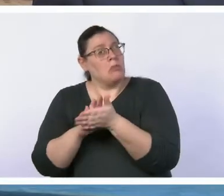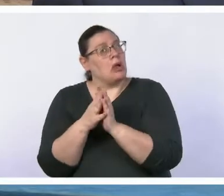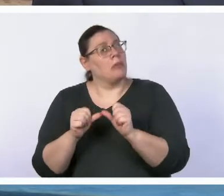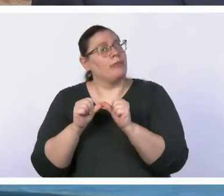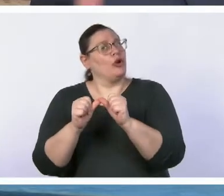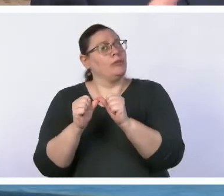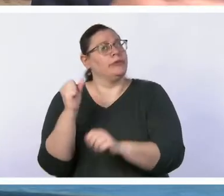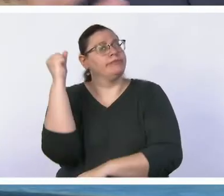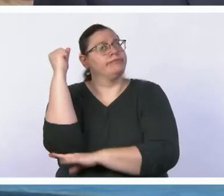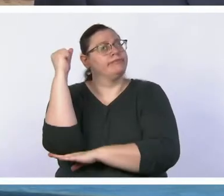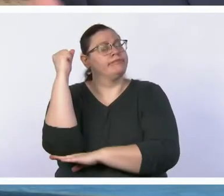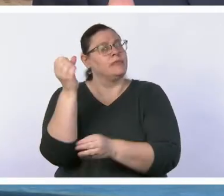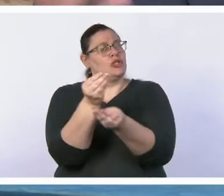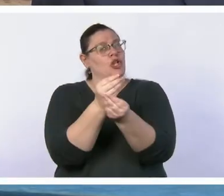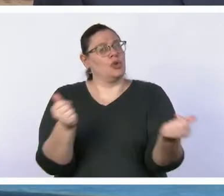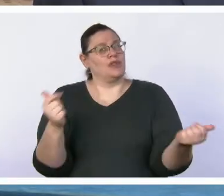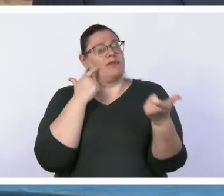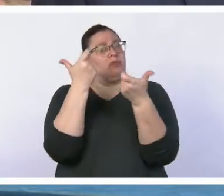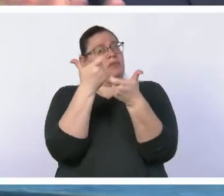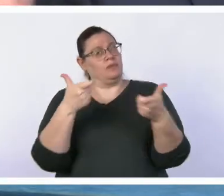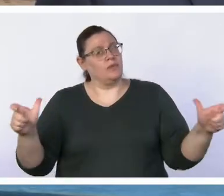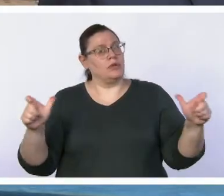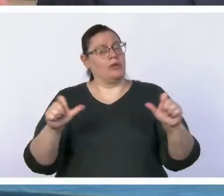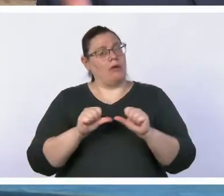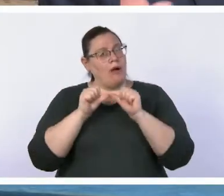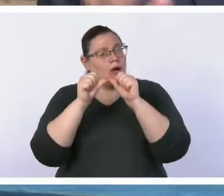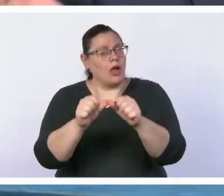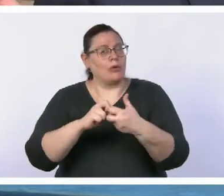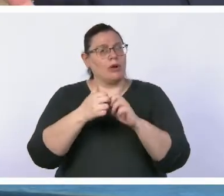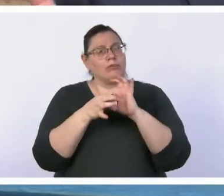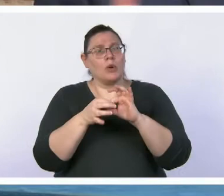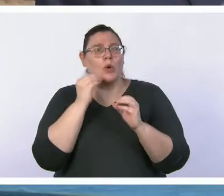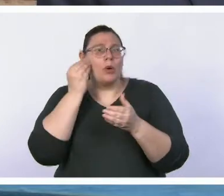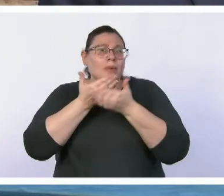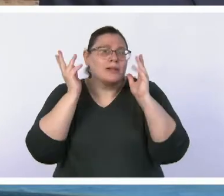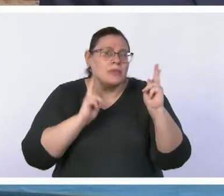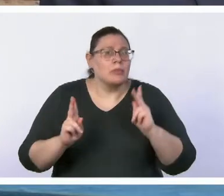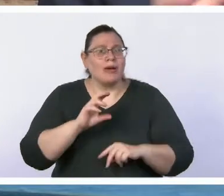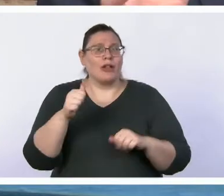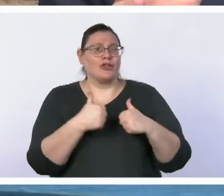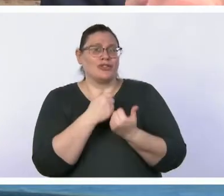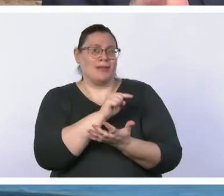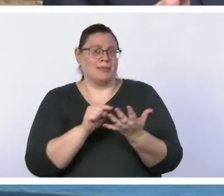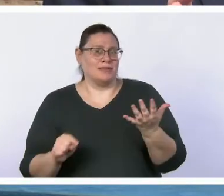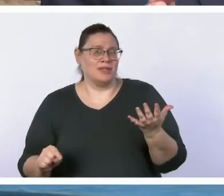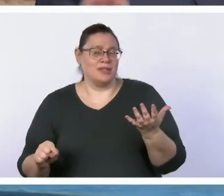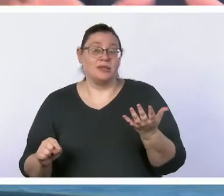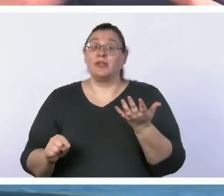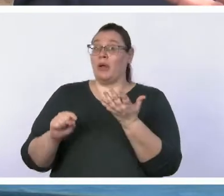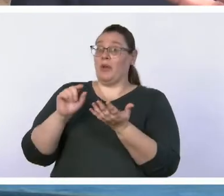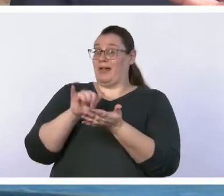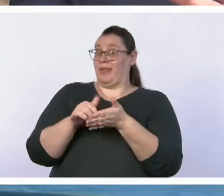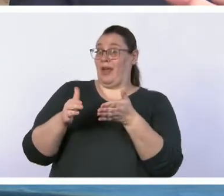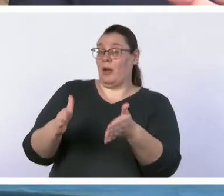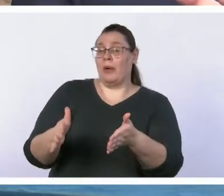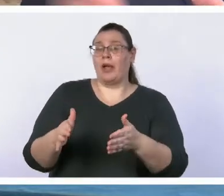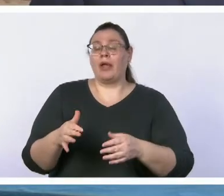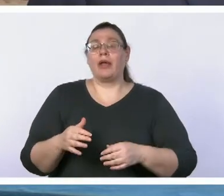permanent solutions to our larger and ongoing homelessness problem and some other challenges that we have. And in that respect,